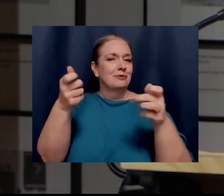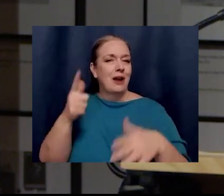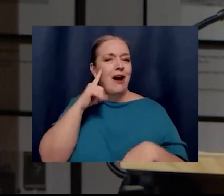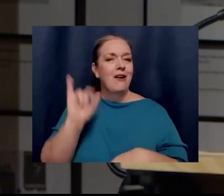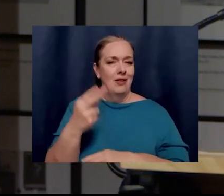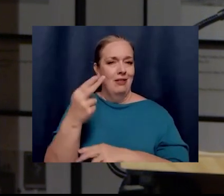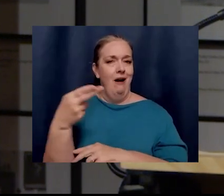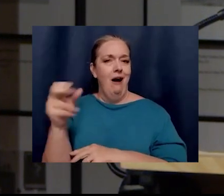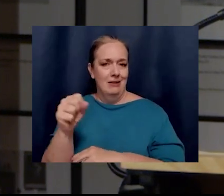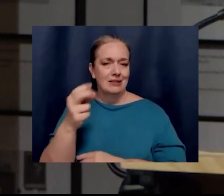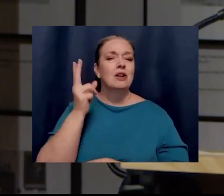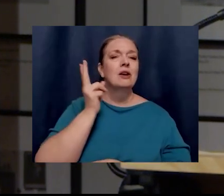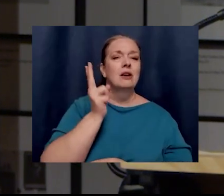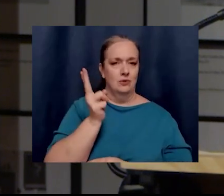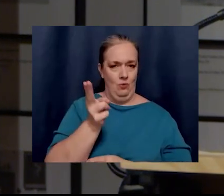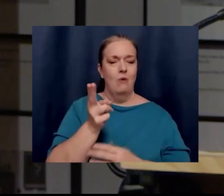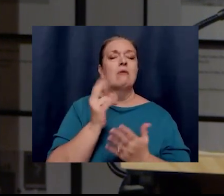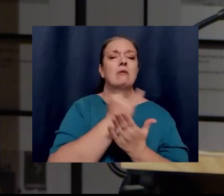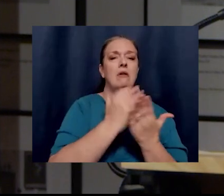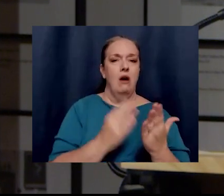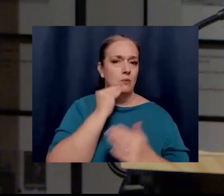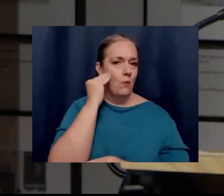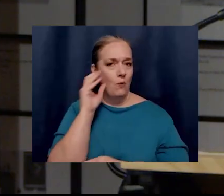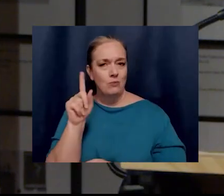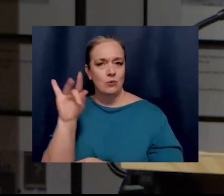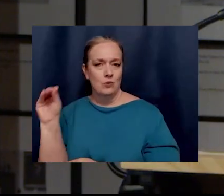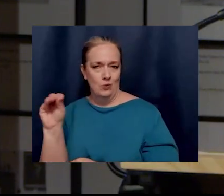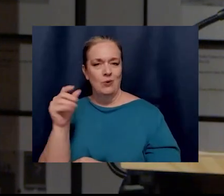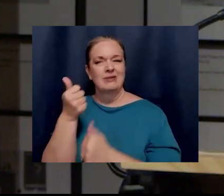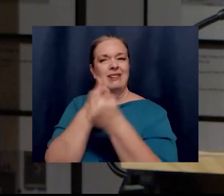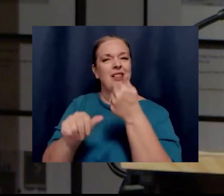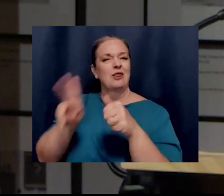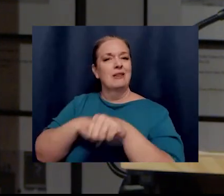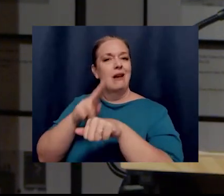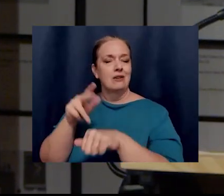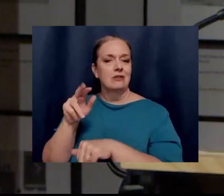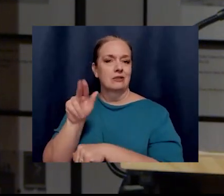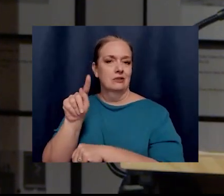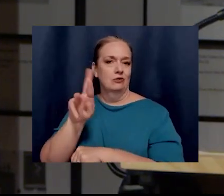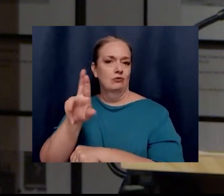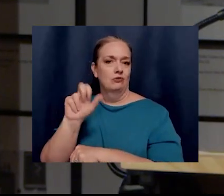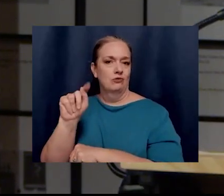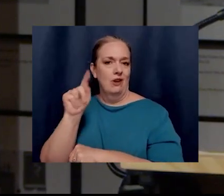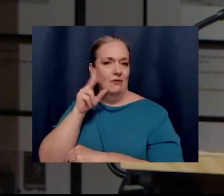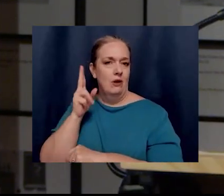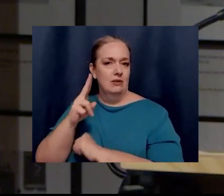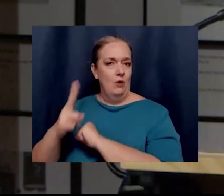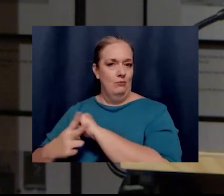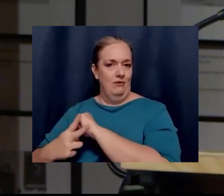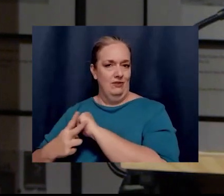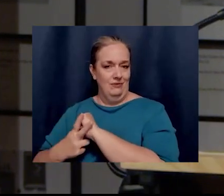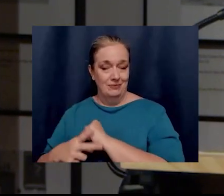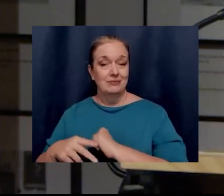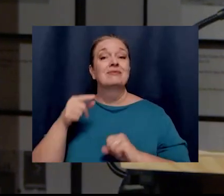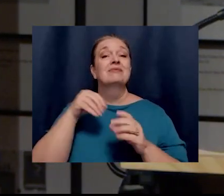National Trust for Historic Preservation, and the author to Guide to Historic Artist Homes and Studios, which was published by the Princeton